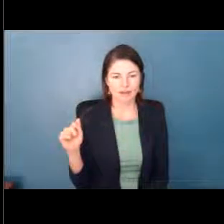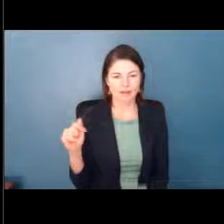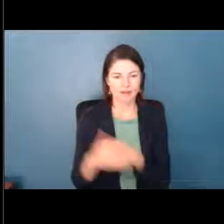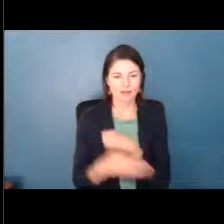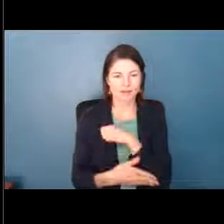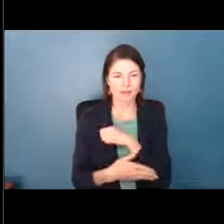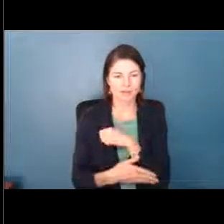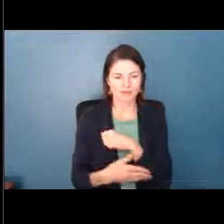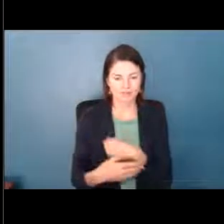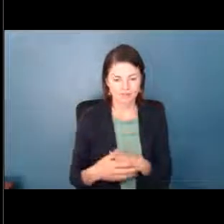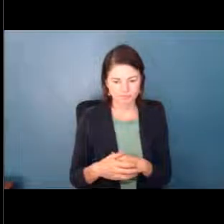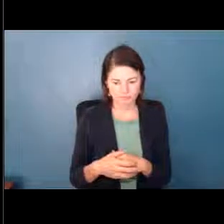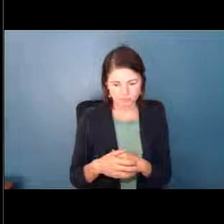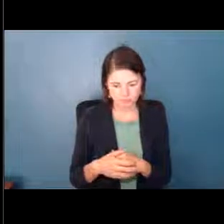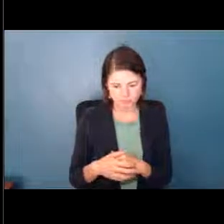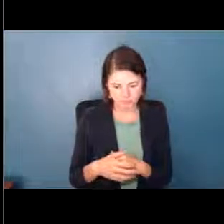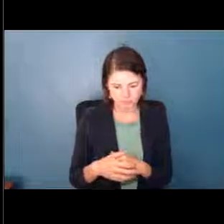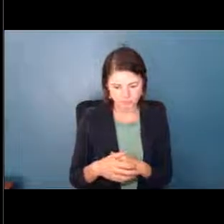is requesting